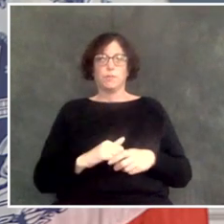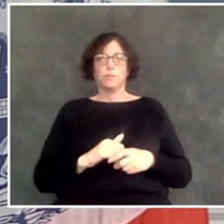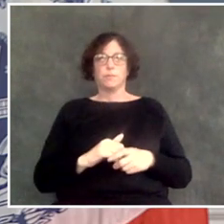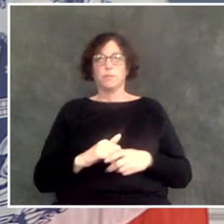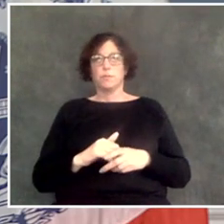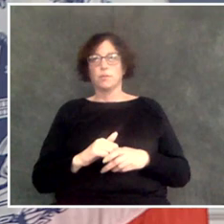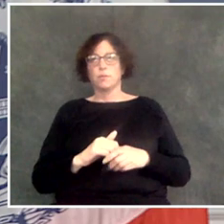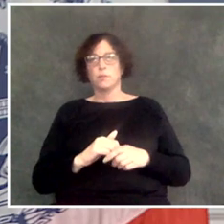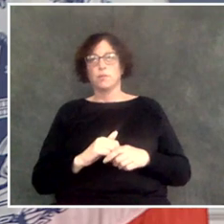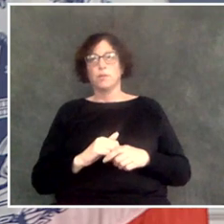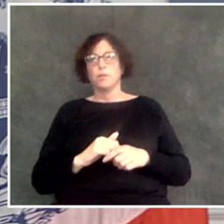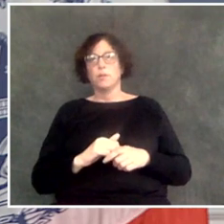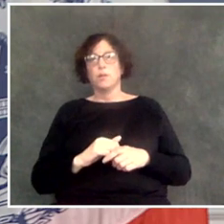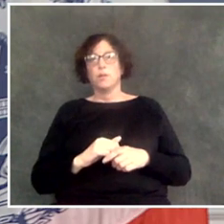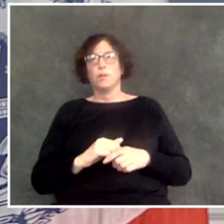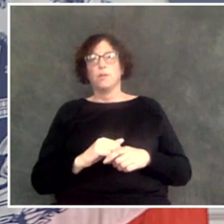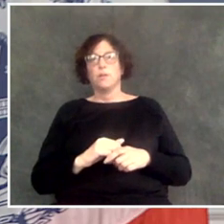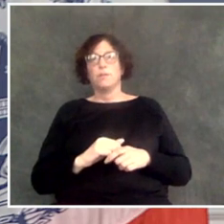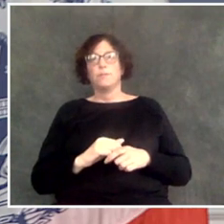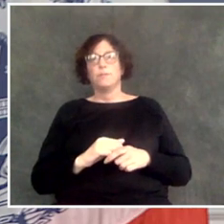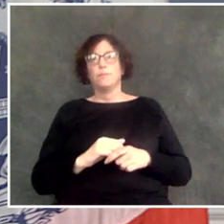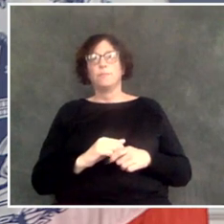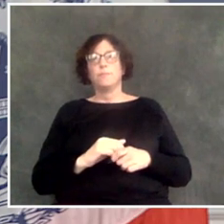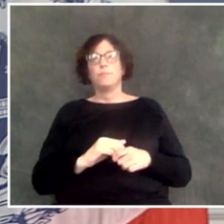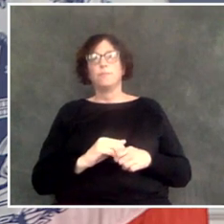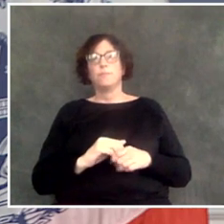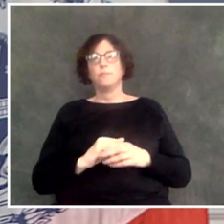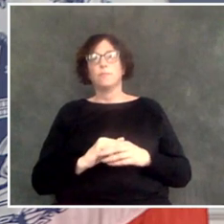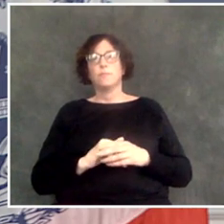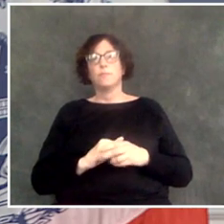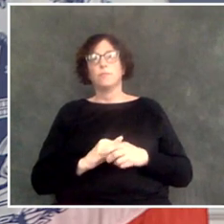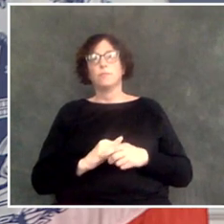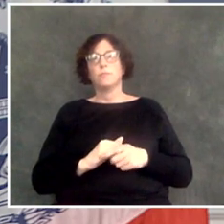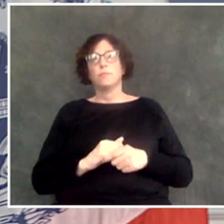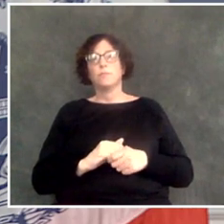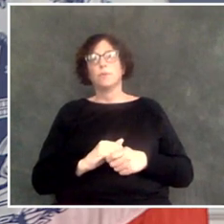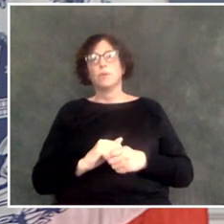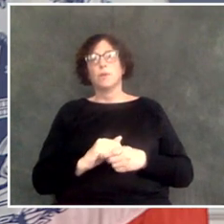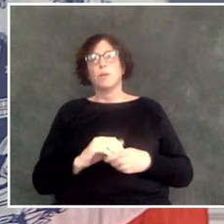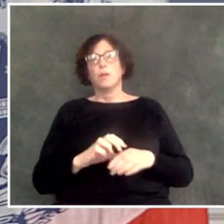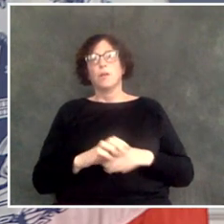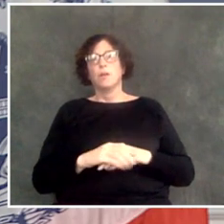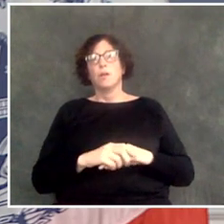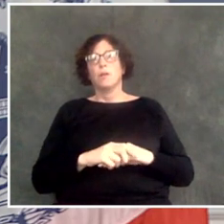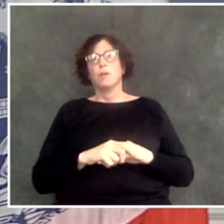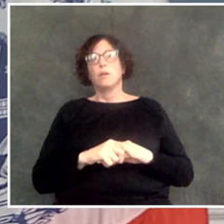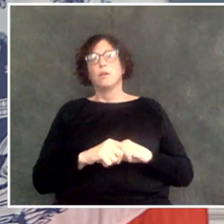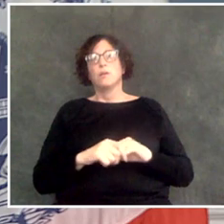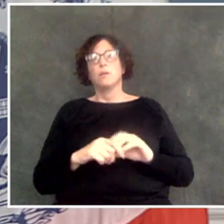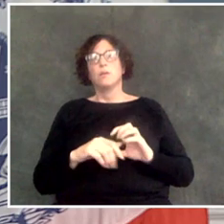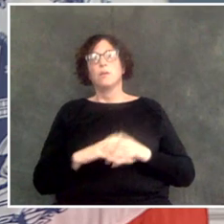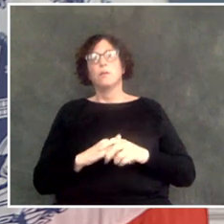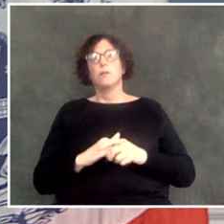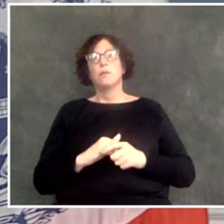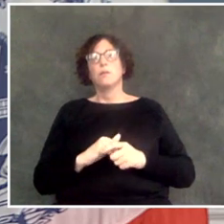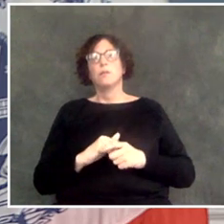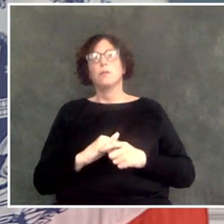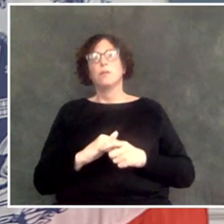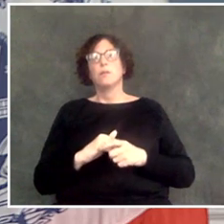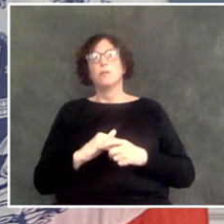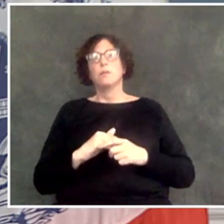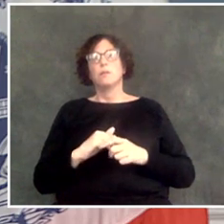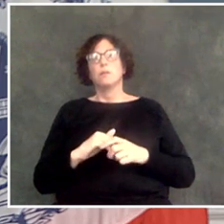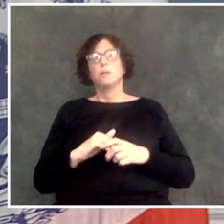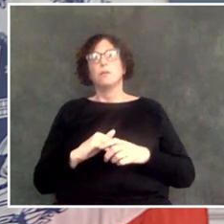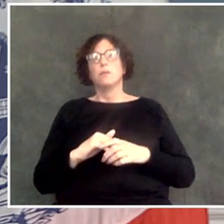for healthcare workers who need a place to be away from their families so they can keep doing their job. But as the needs in Staten Island